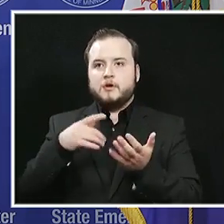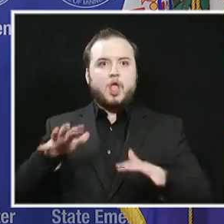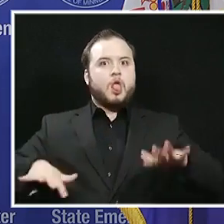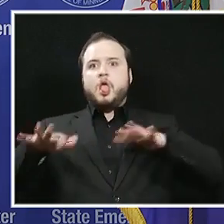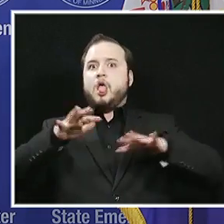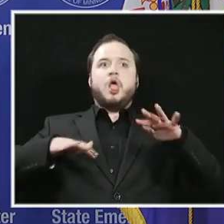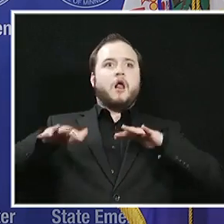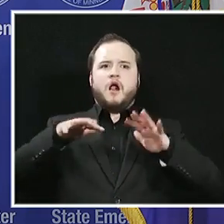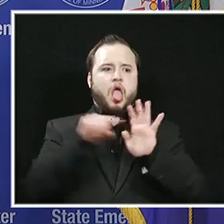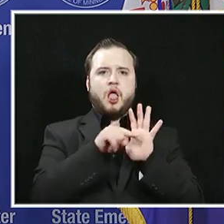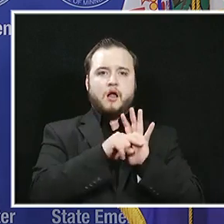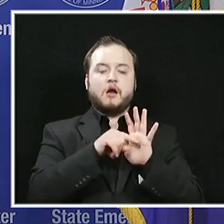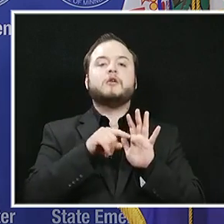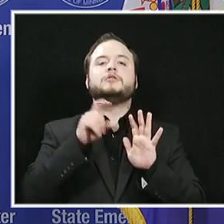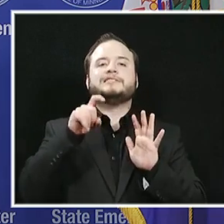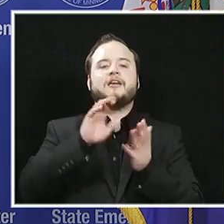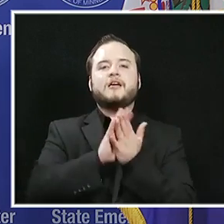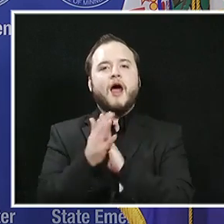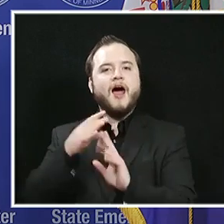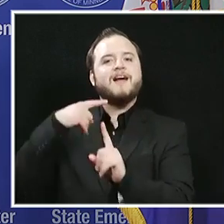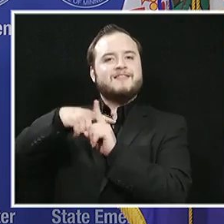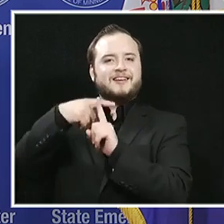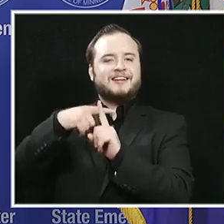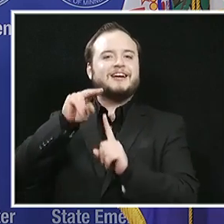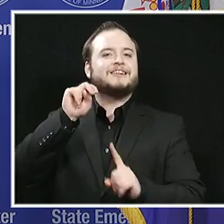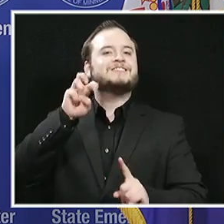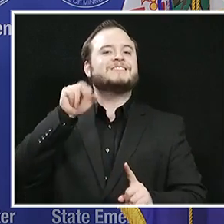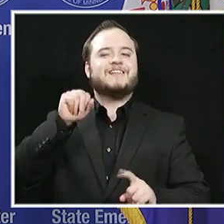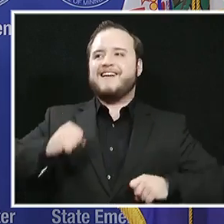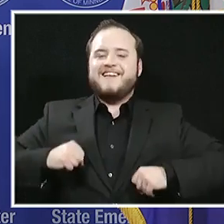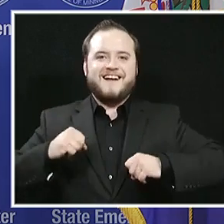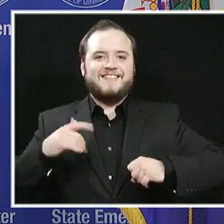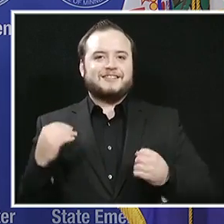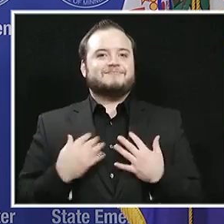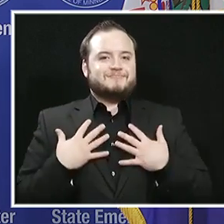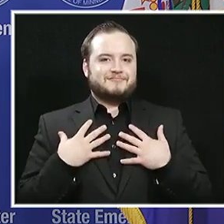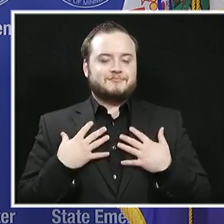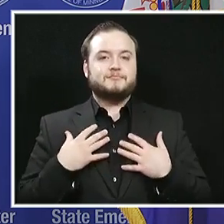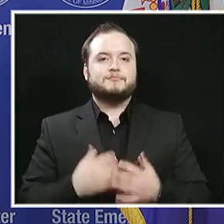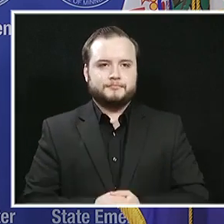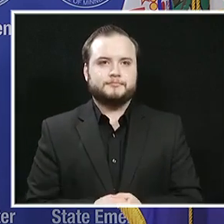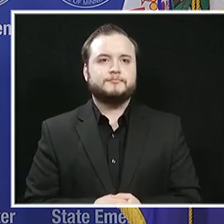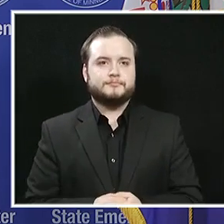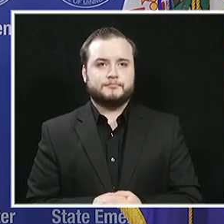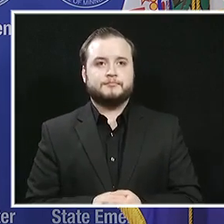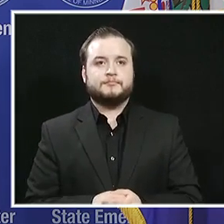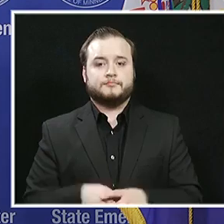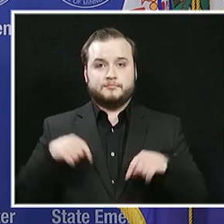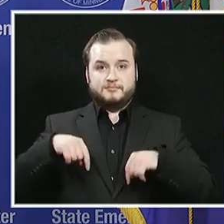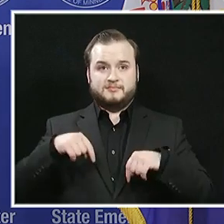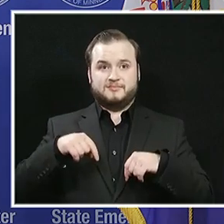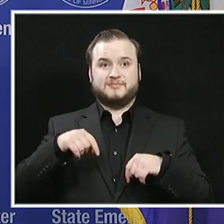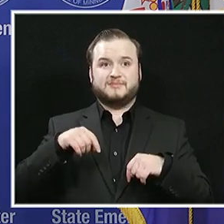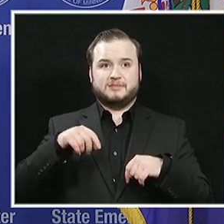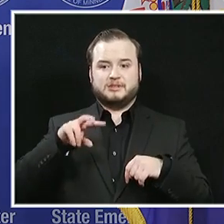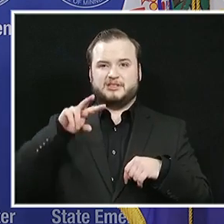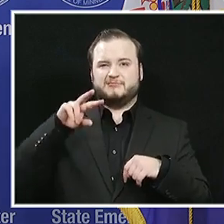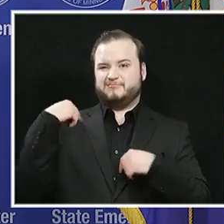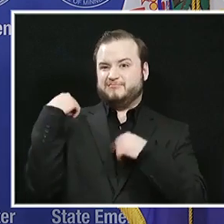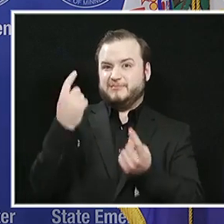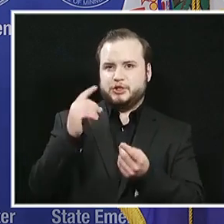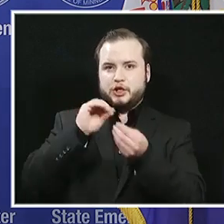talk about in Minnesota. But again, that's always against a backdrop of our second highest day of fatalities with 24, and we passed